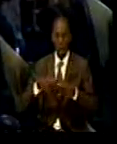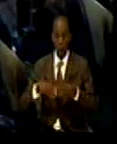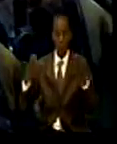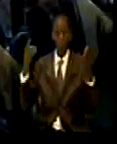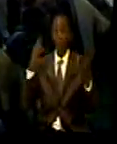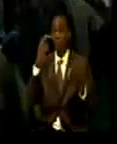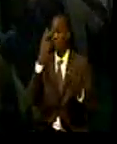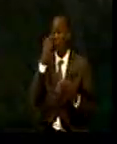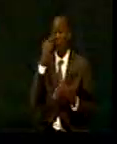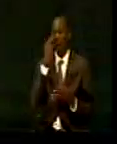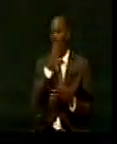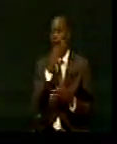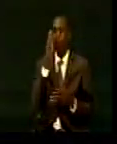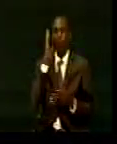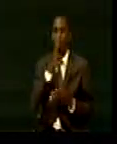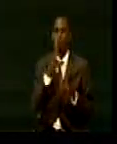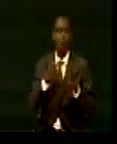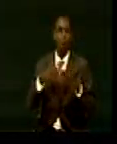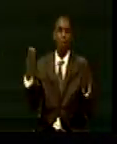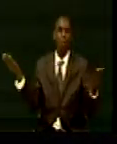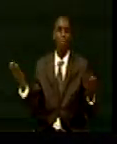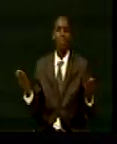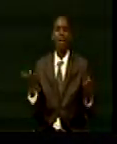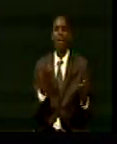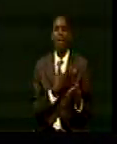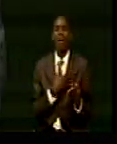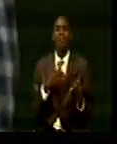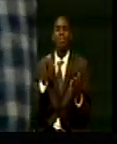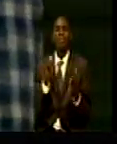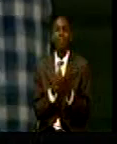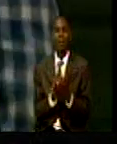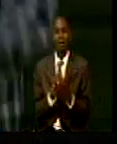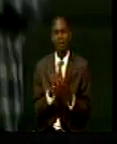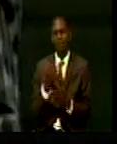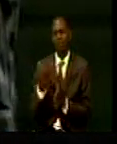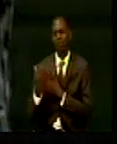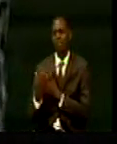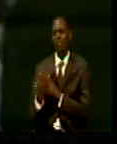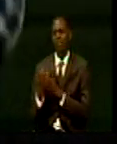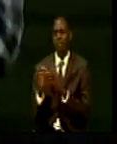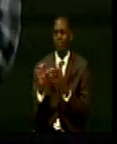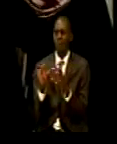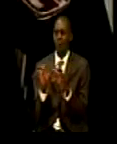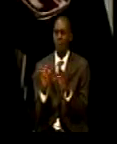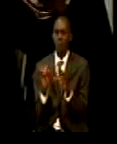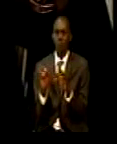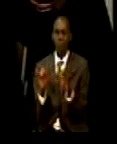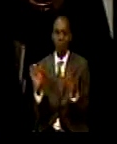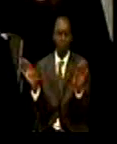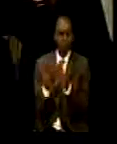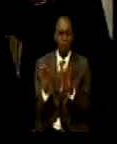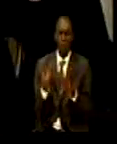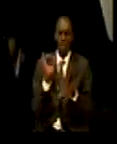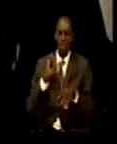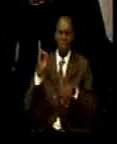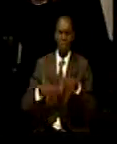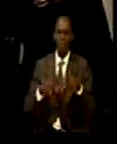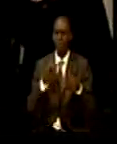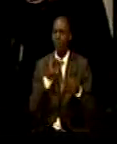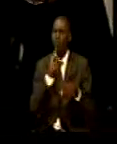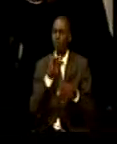are opened. And that stiff hand, I cannot stretch the hand, you will tonight. All